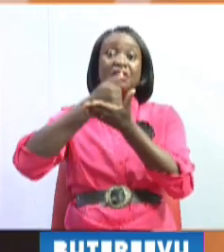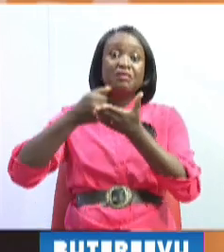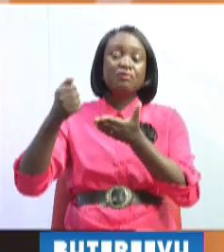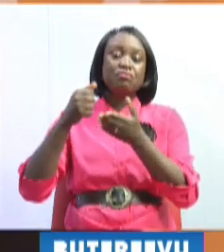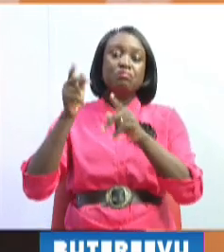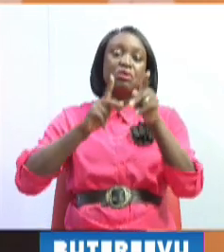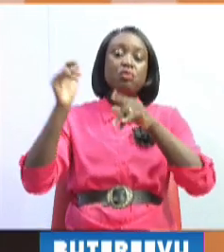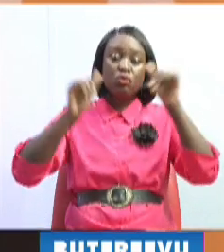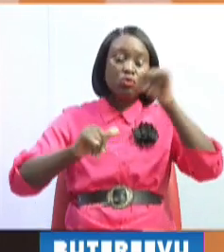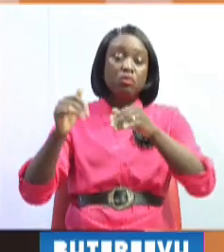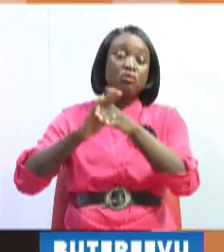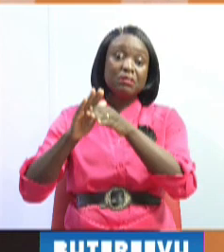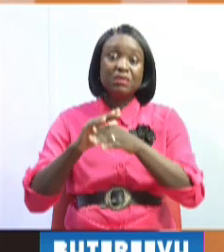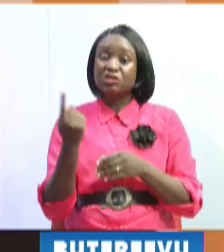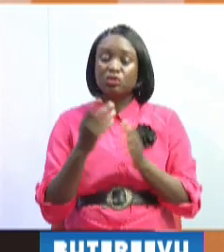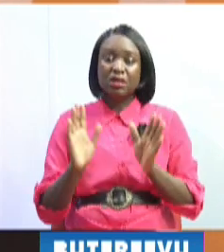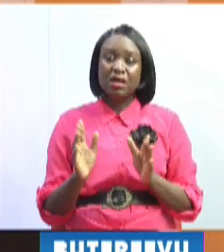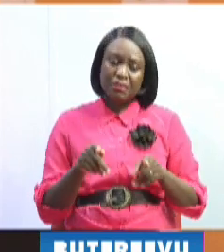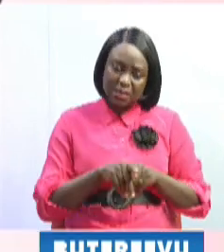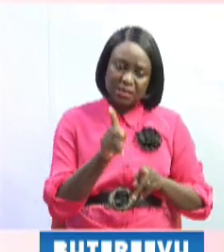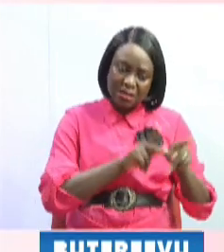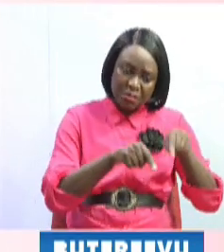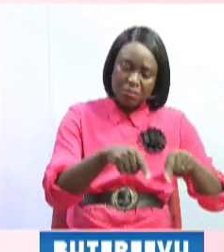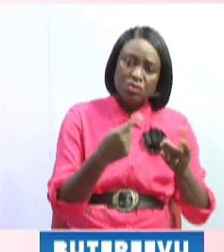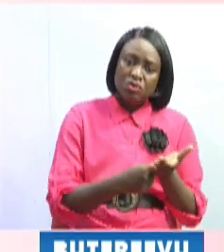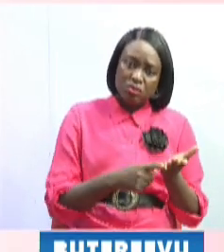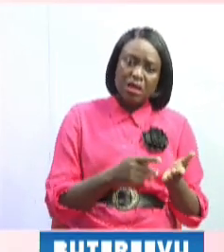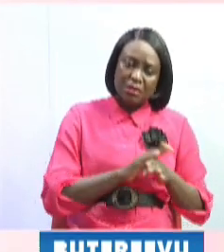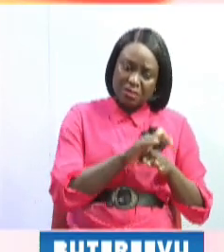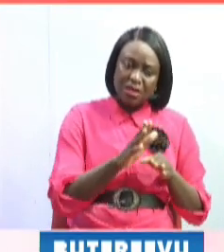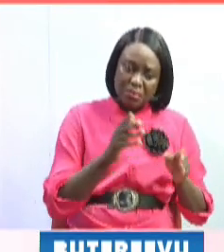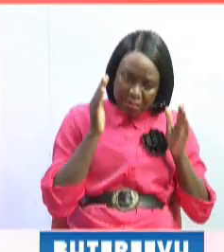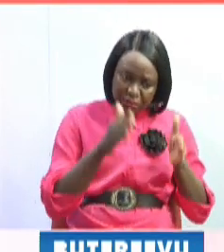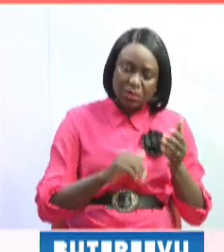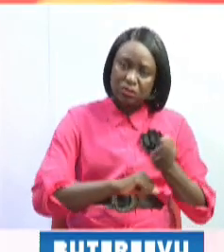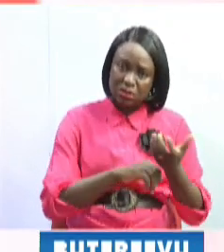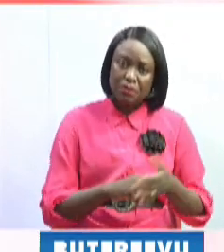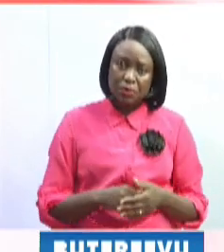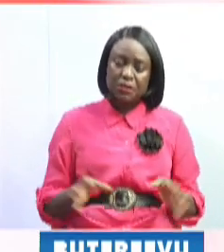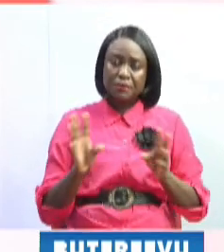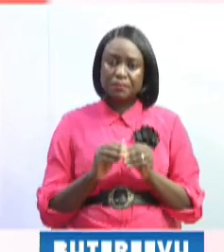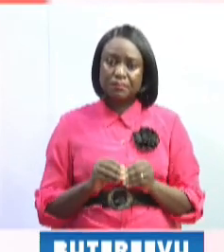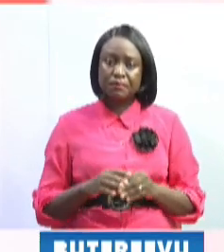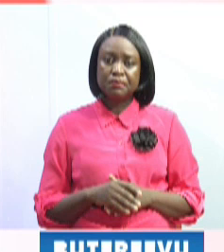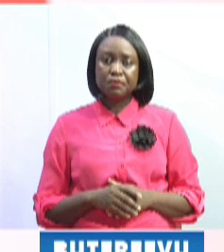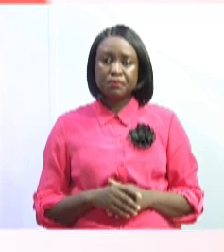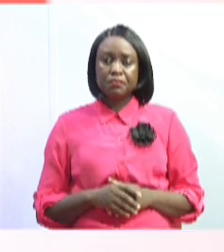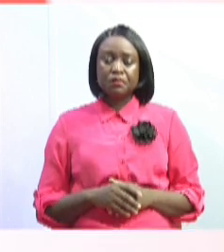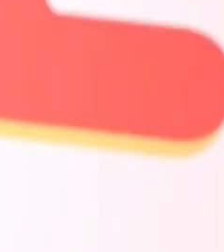nnyo ku business z'abannansi. Titus Jemba, BBS Telefina, Ageesigika. Then we